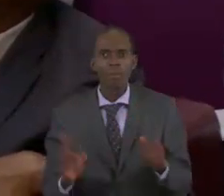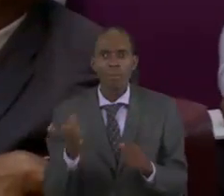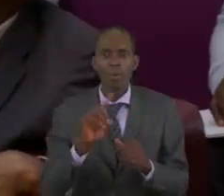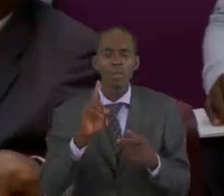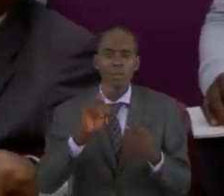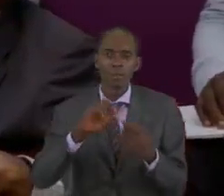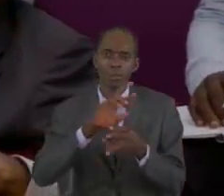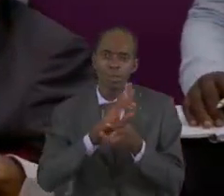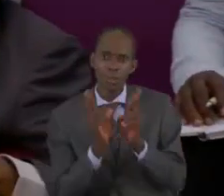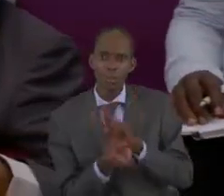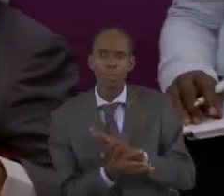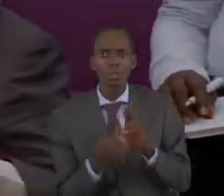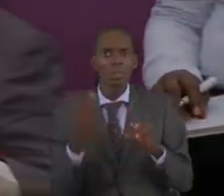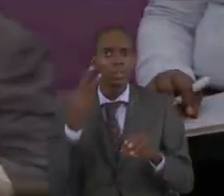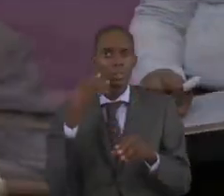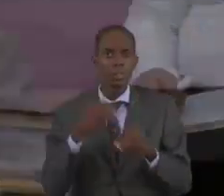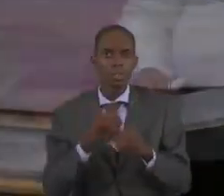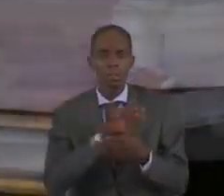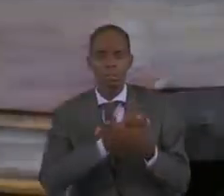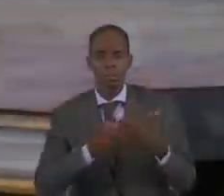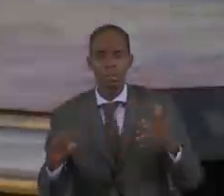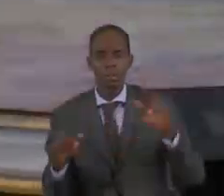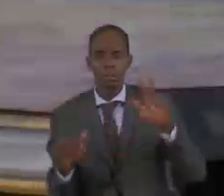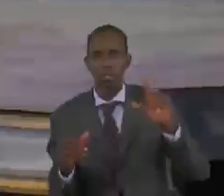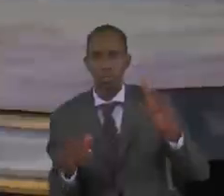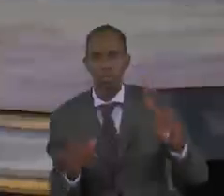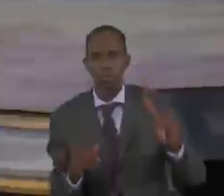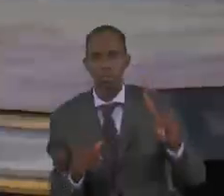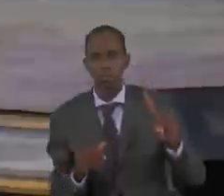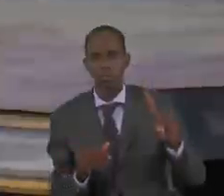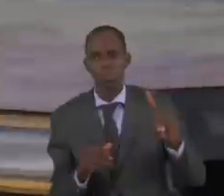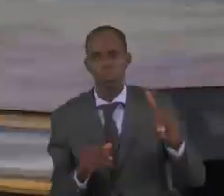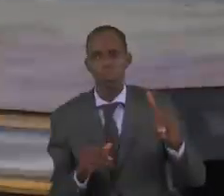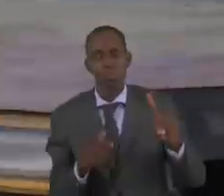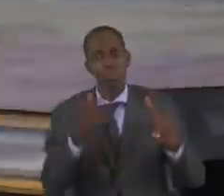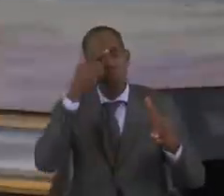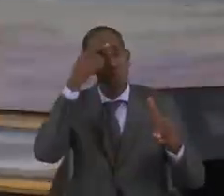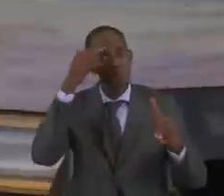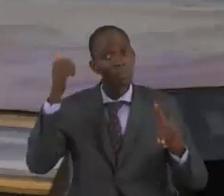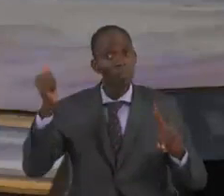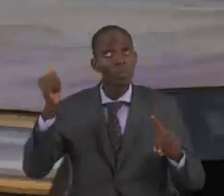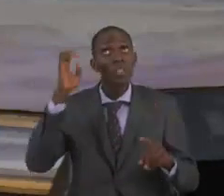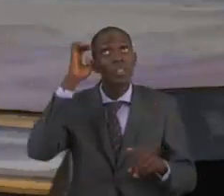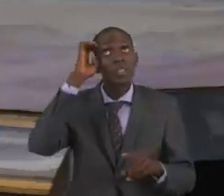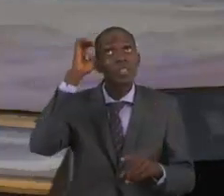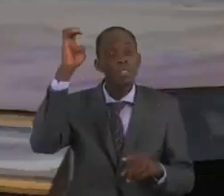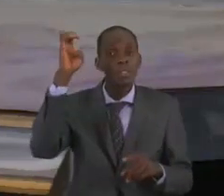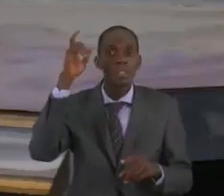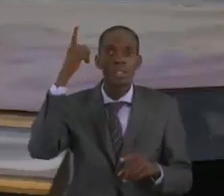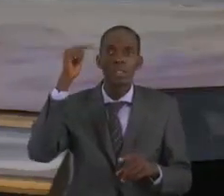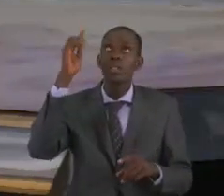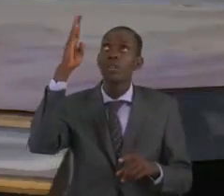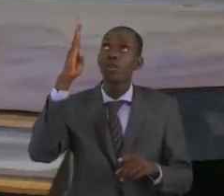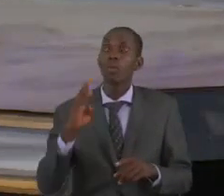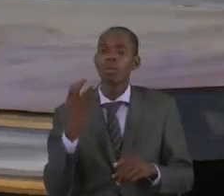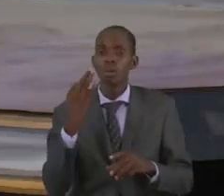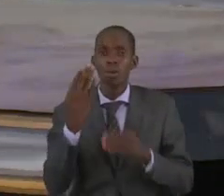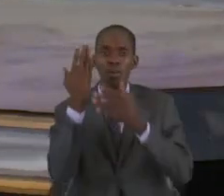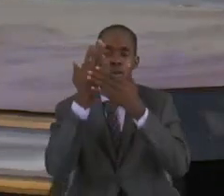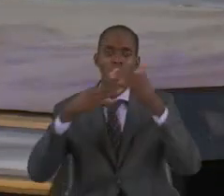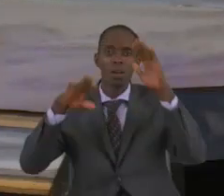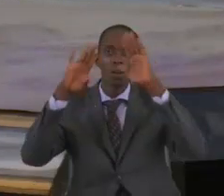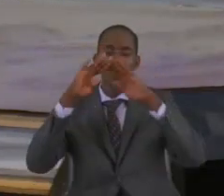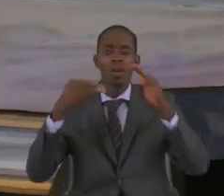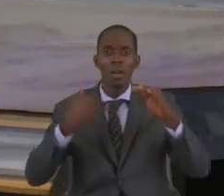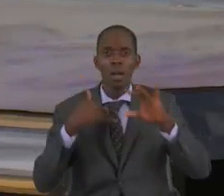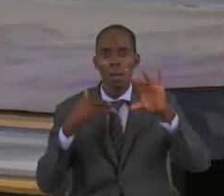to repent. In verse 31, it says, because he, the God of heaven, has